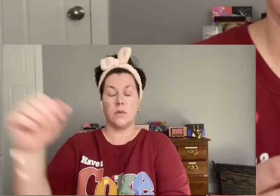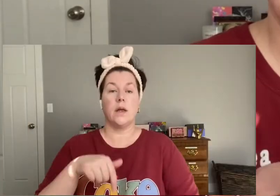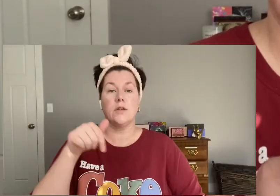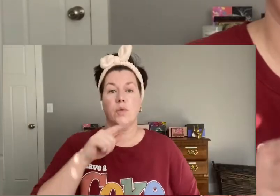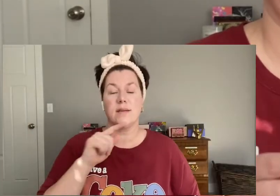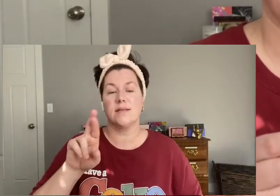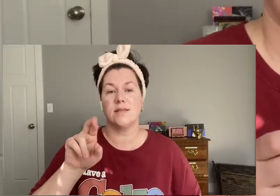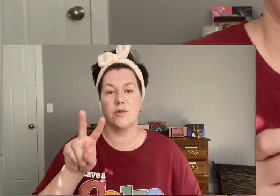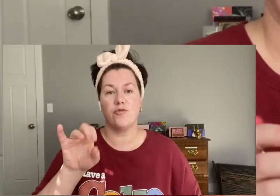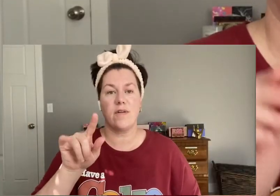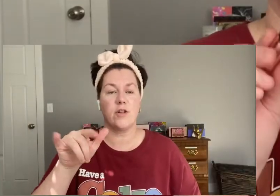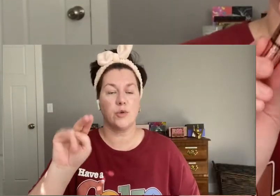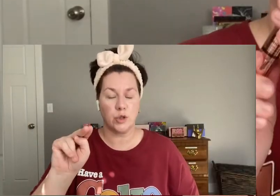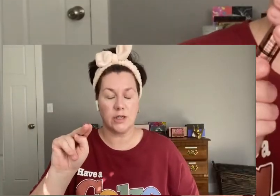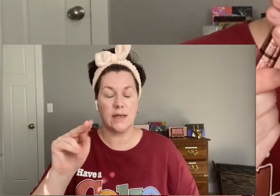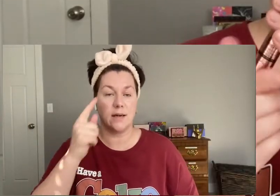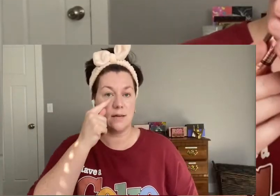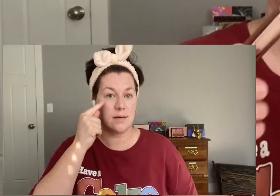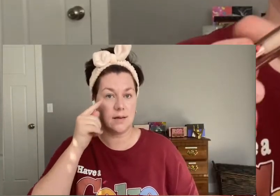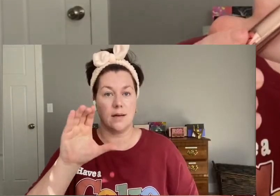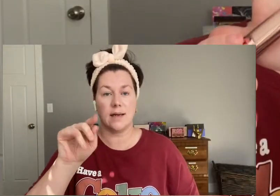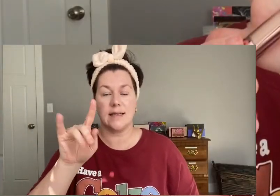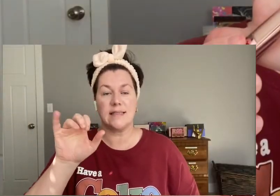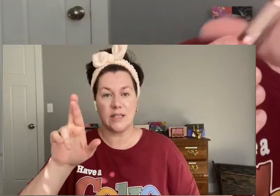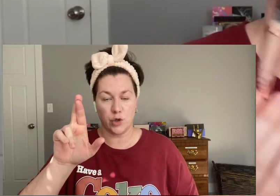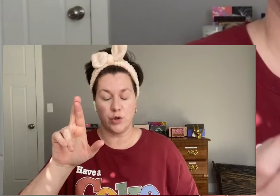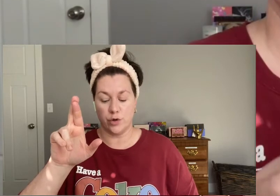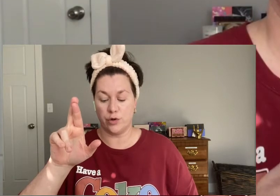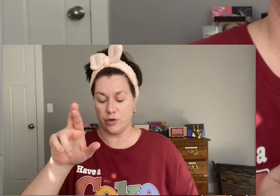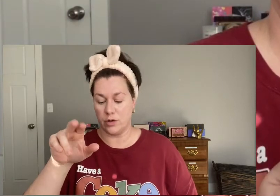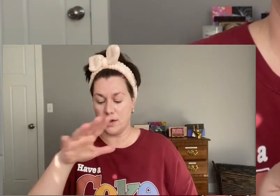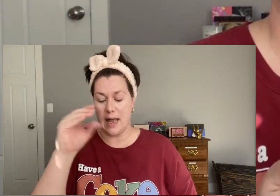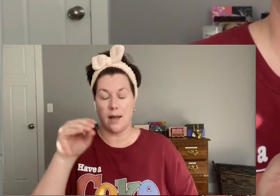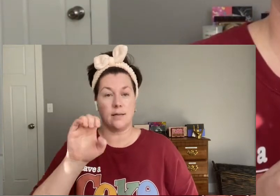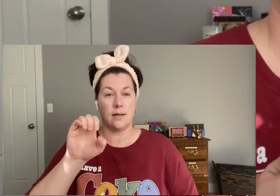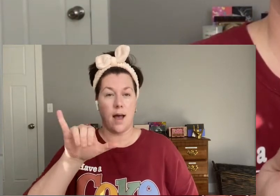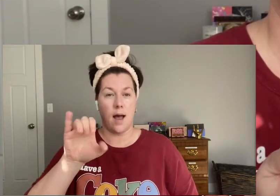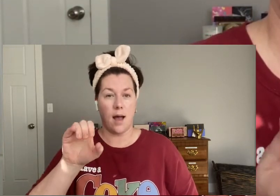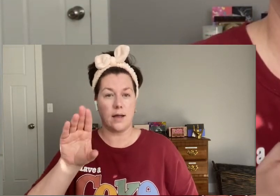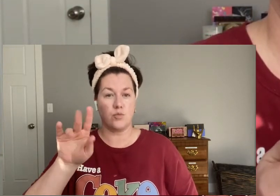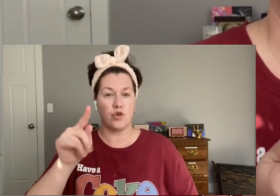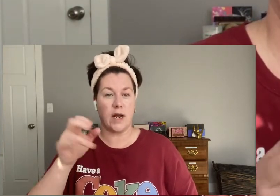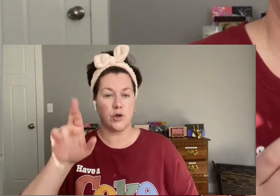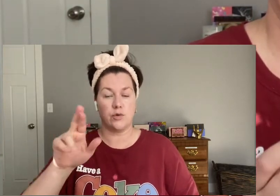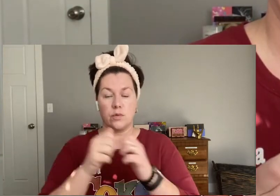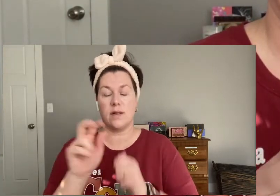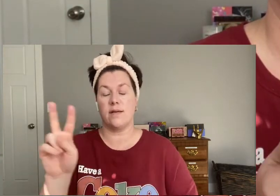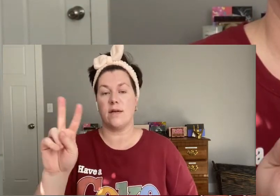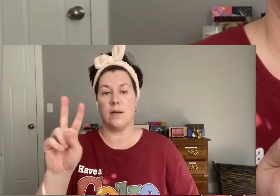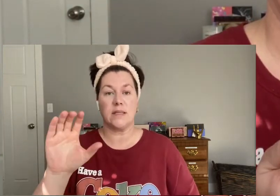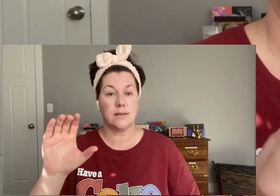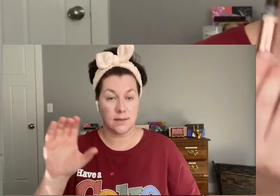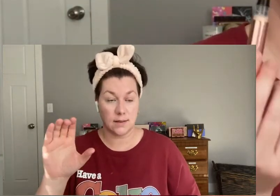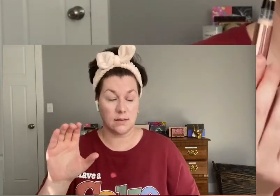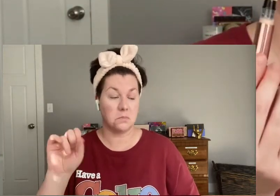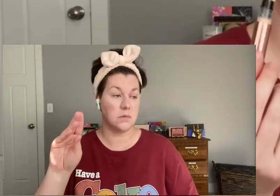vitamin C. Why not? Now this has one of the sponge applicators, not my super fave.